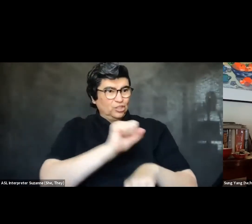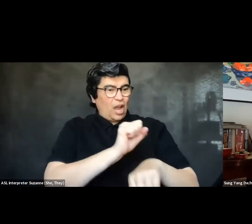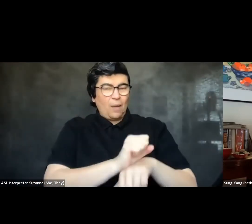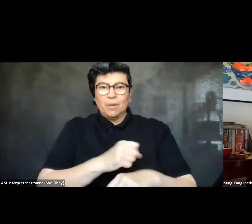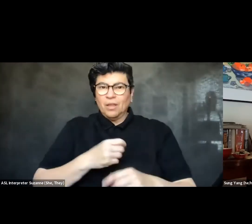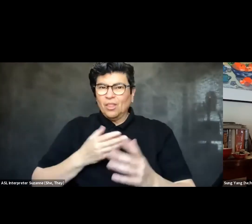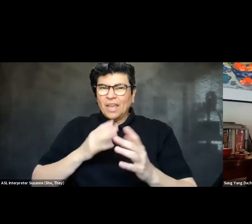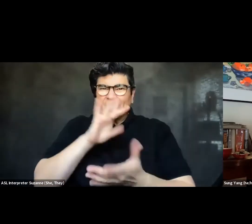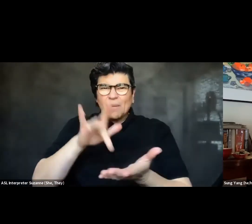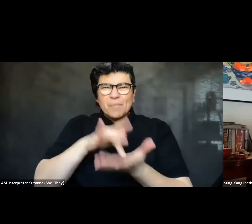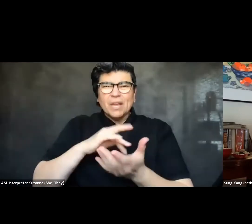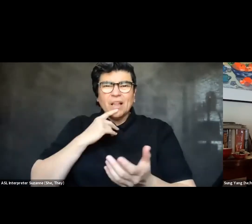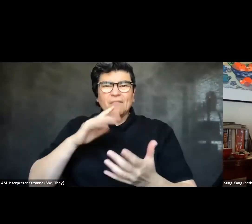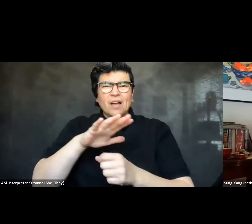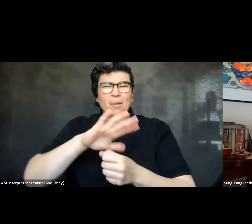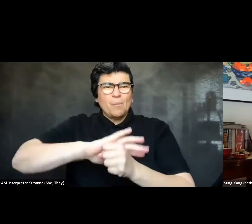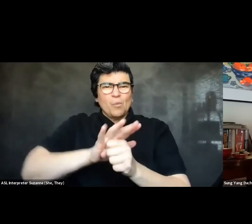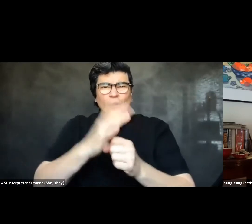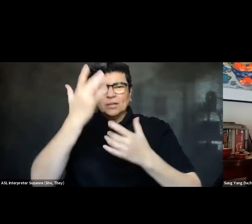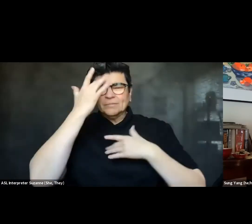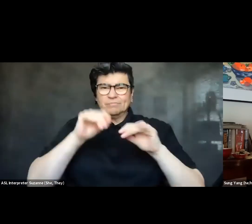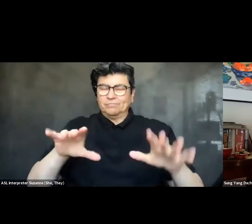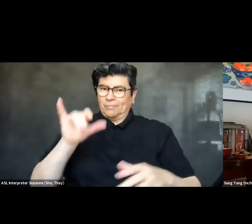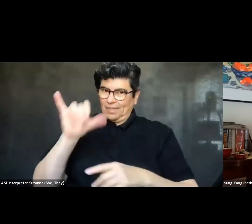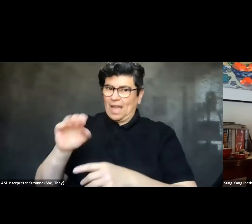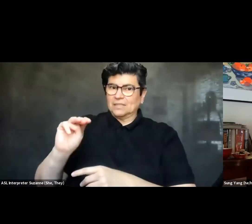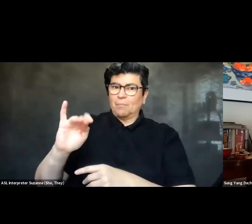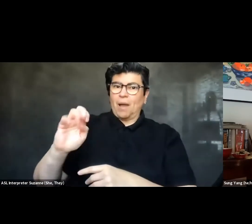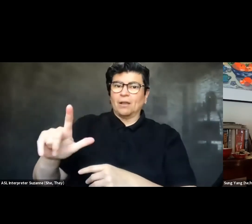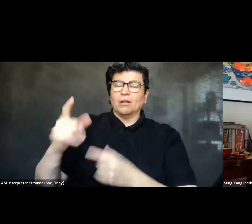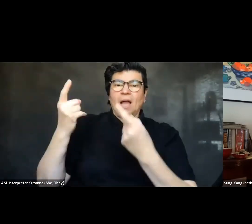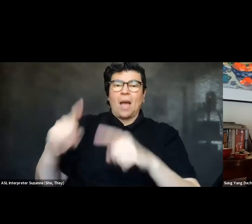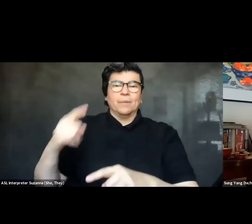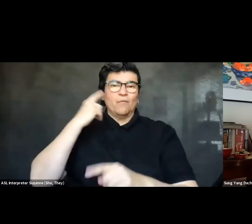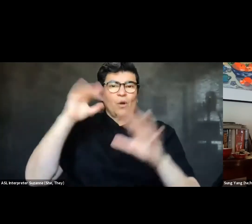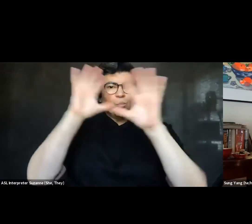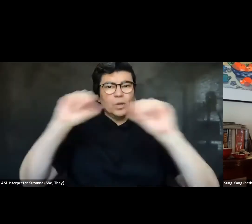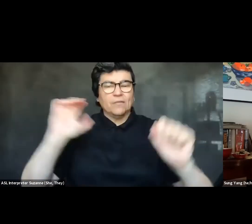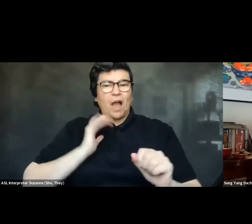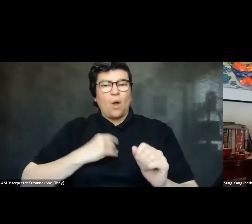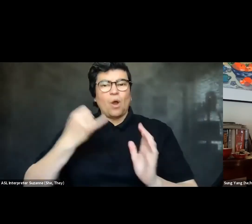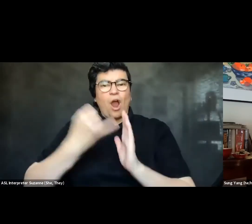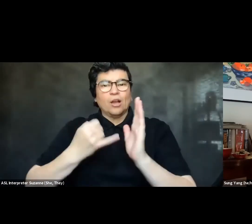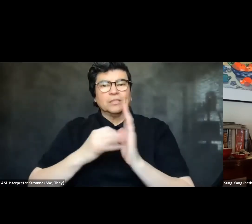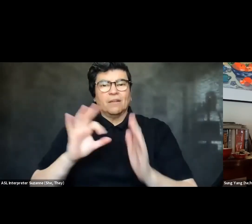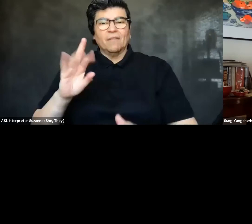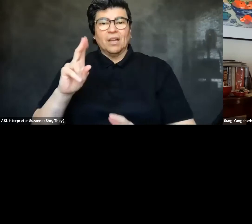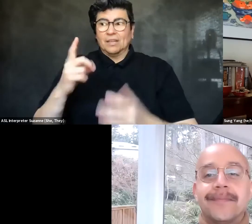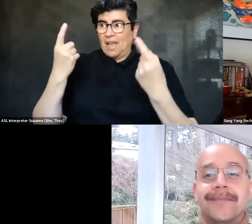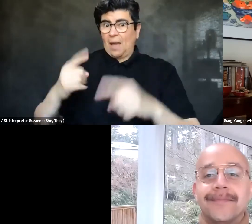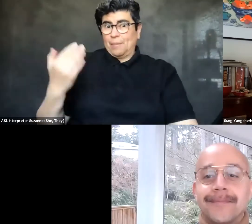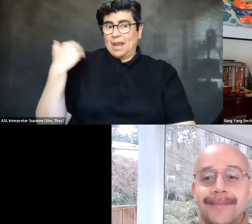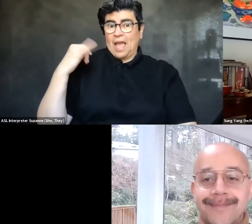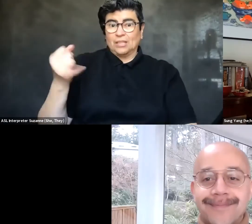Greer did to become President and CEO of ArtsFund in June of last year. And let me be